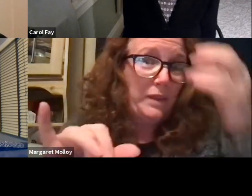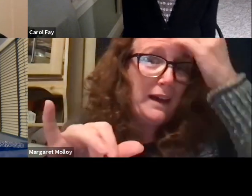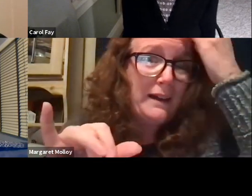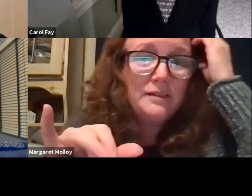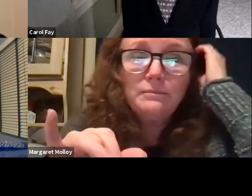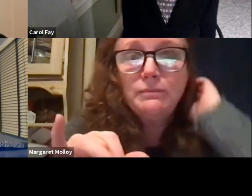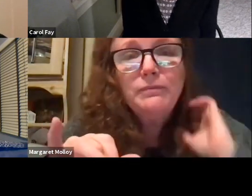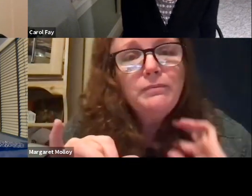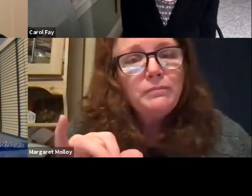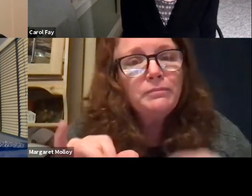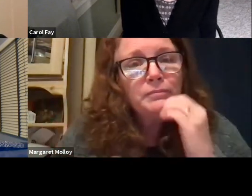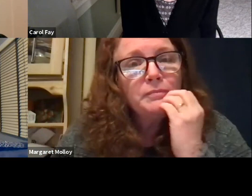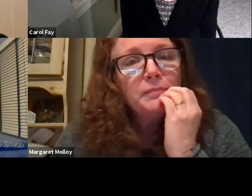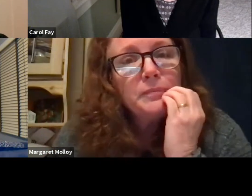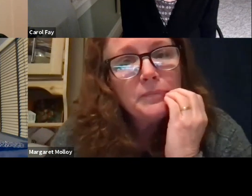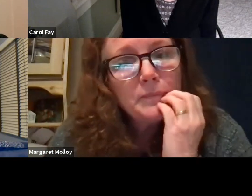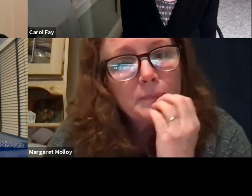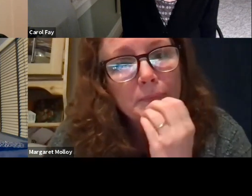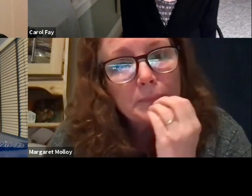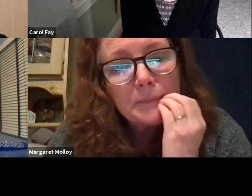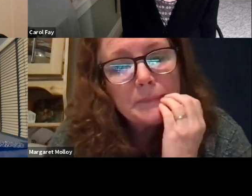you'd be willing to consider?